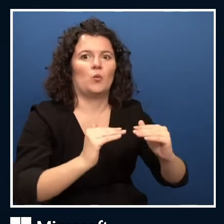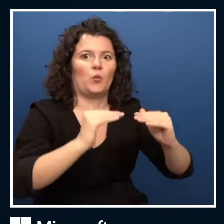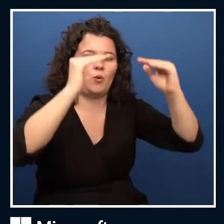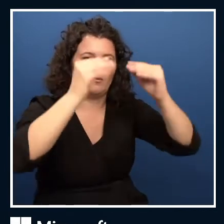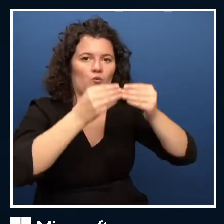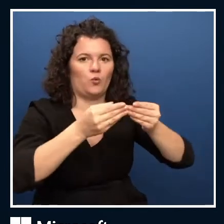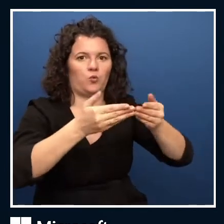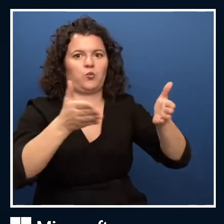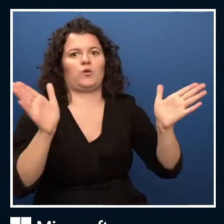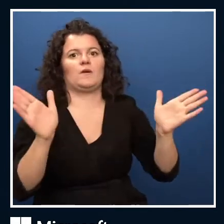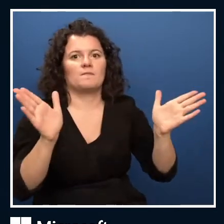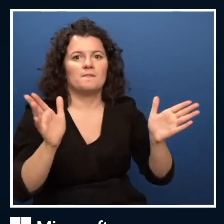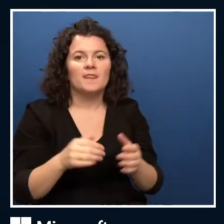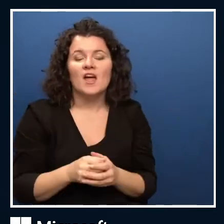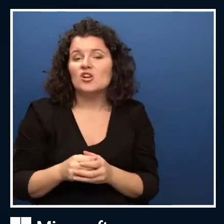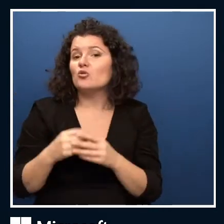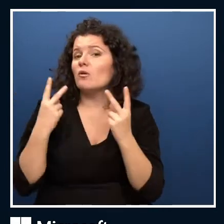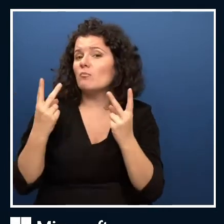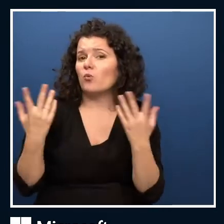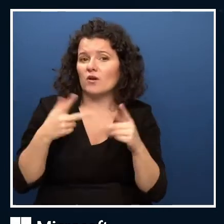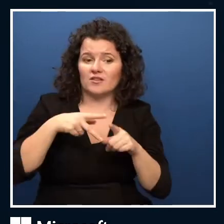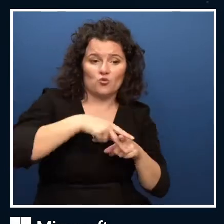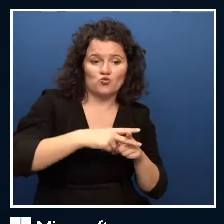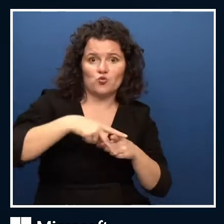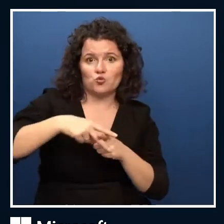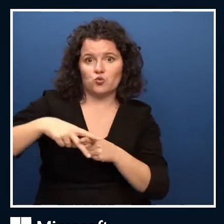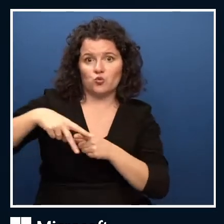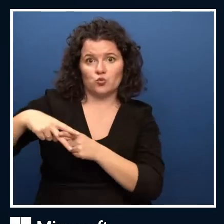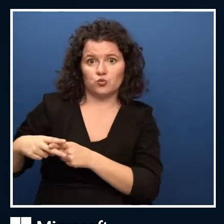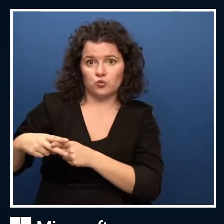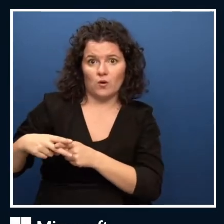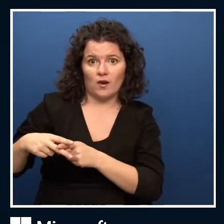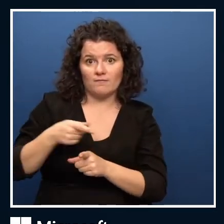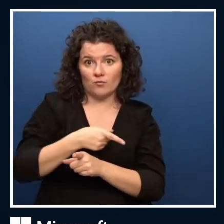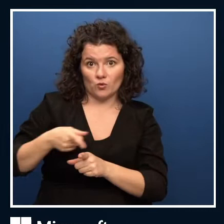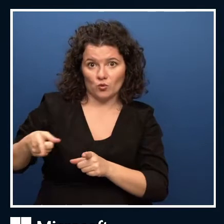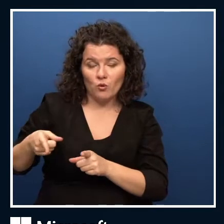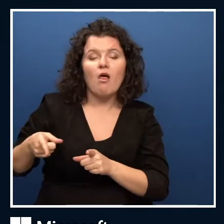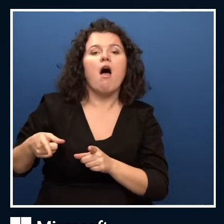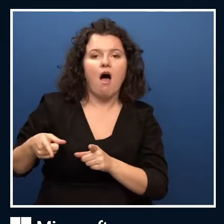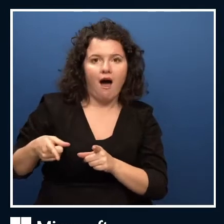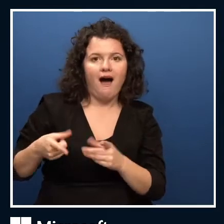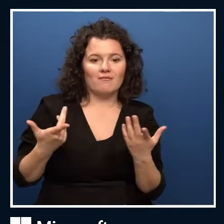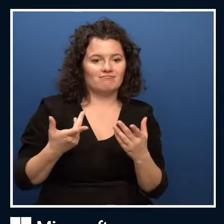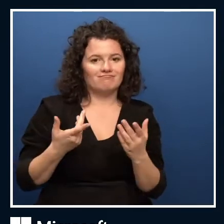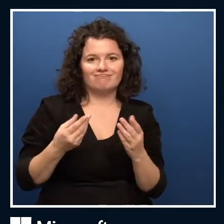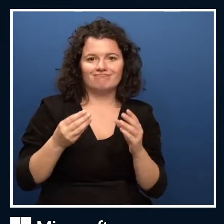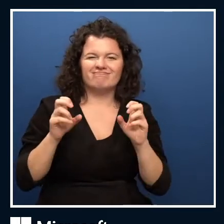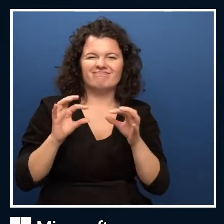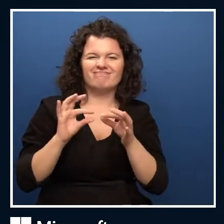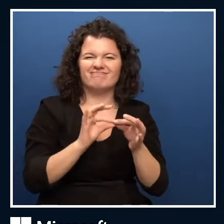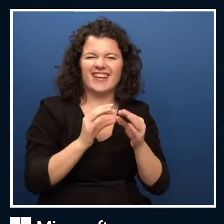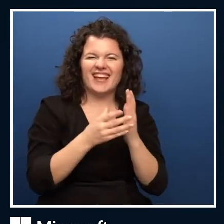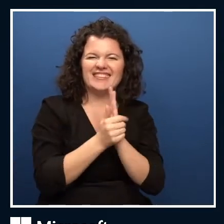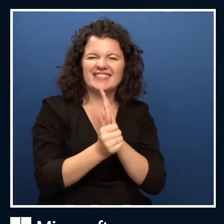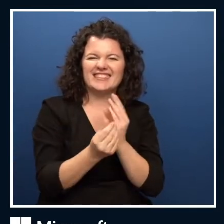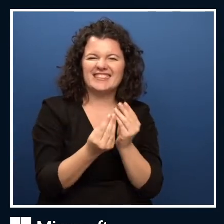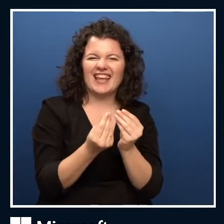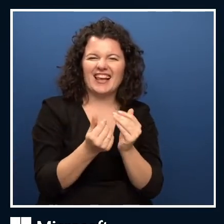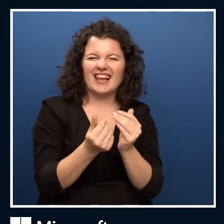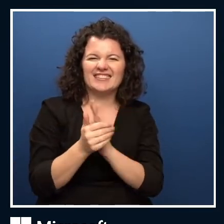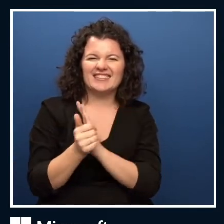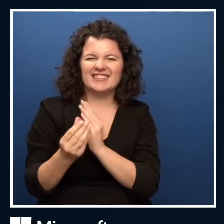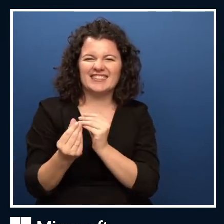people to create more and more different skills, and also to package them into smart assistant, into